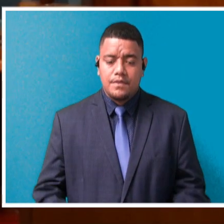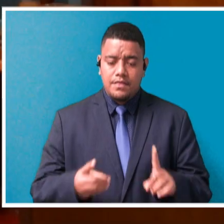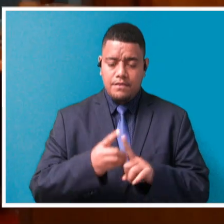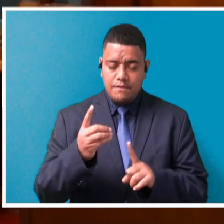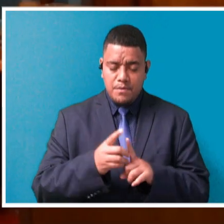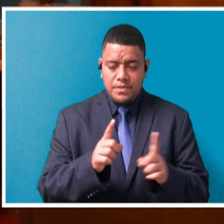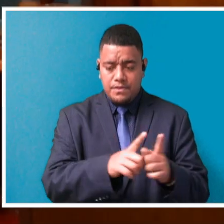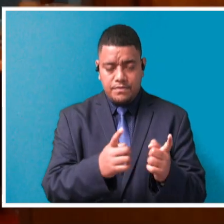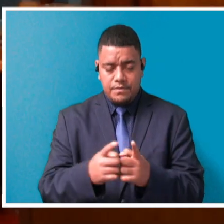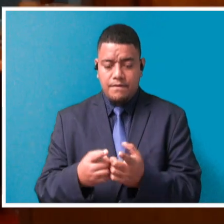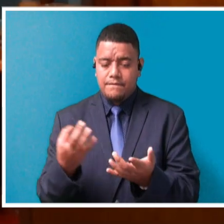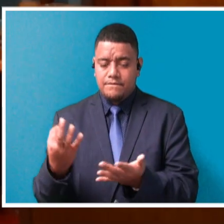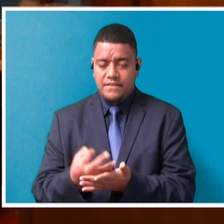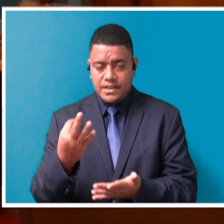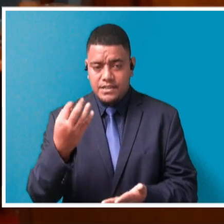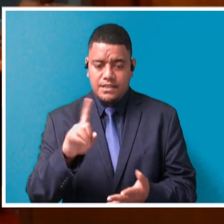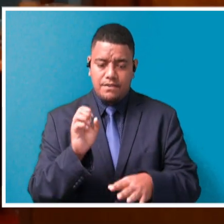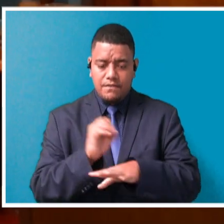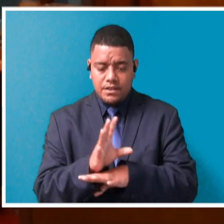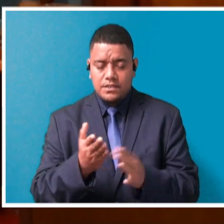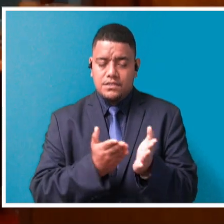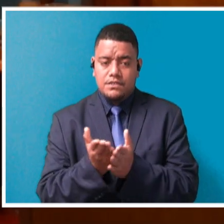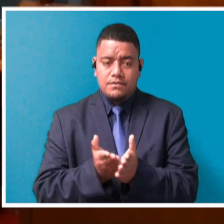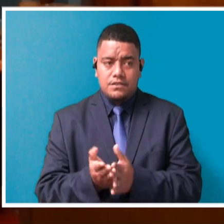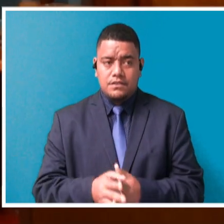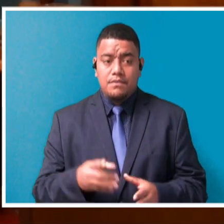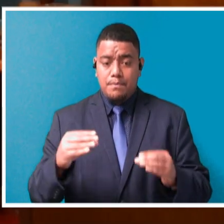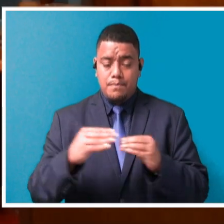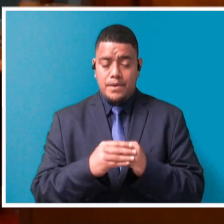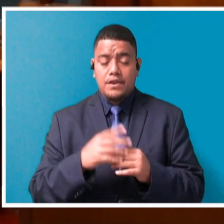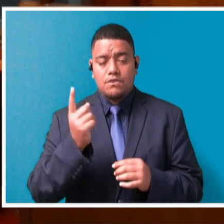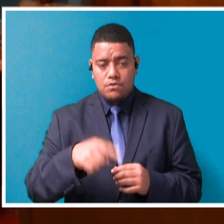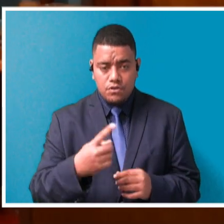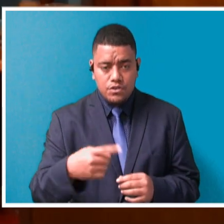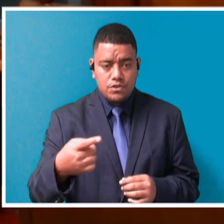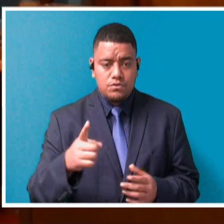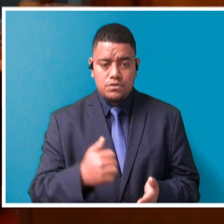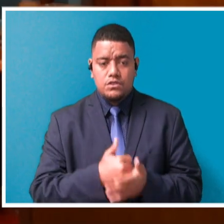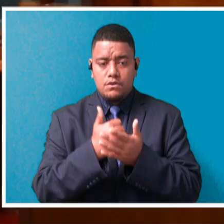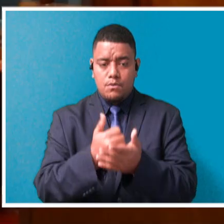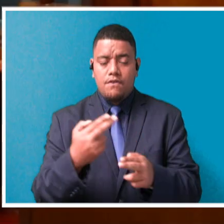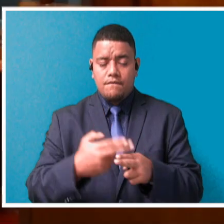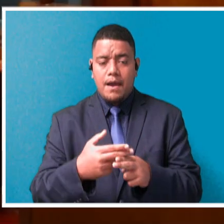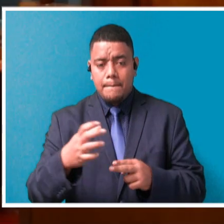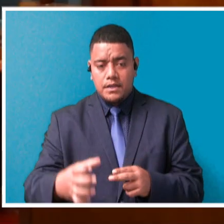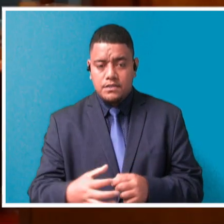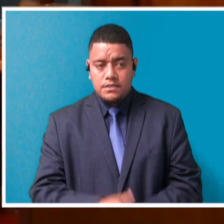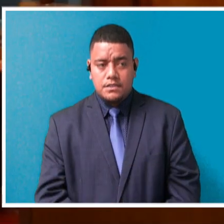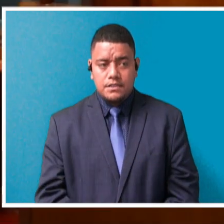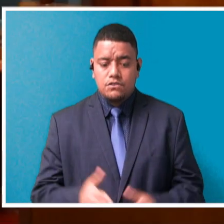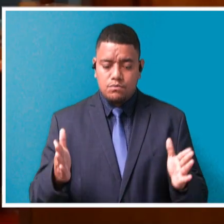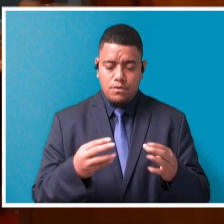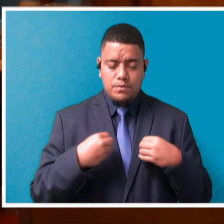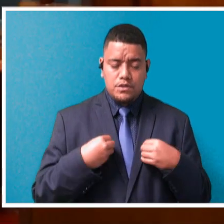development-oriented financing and advisory services, the bank continues to support farmers, small